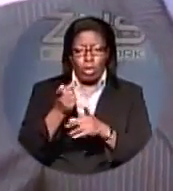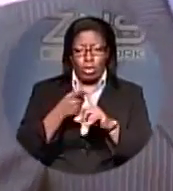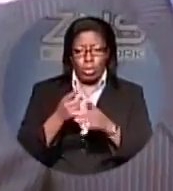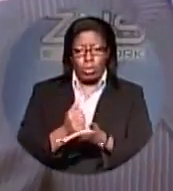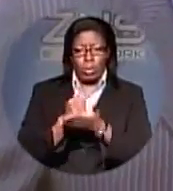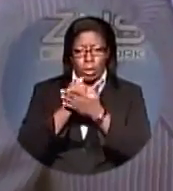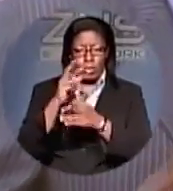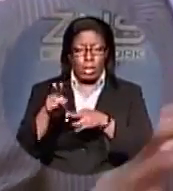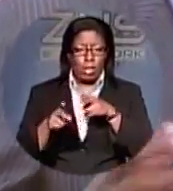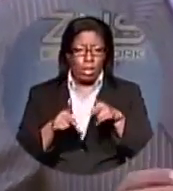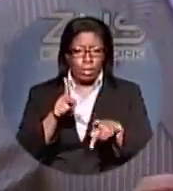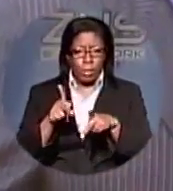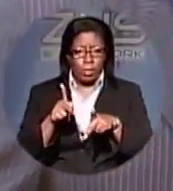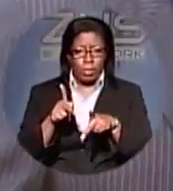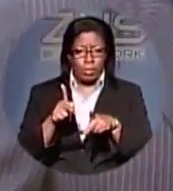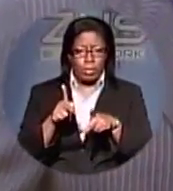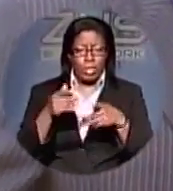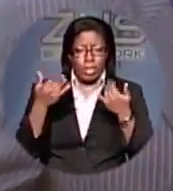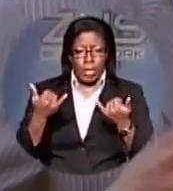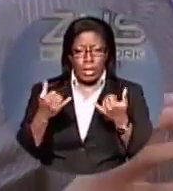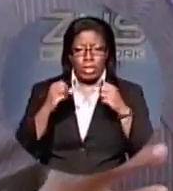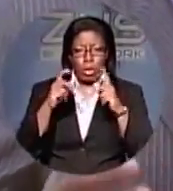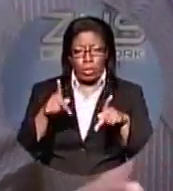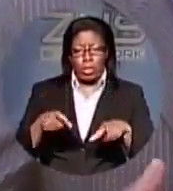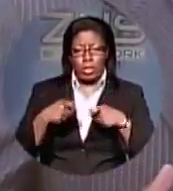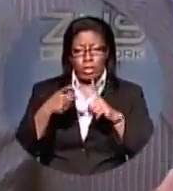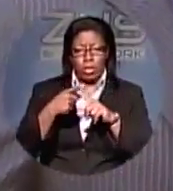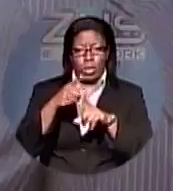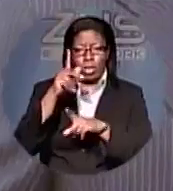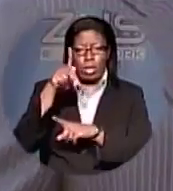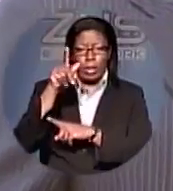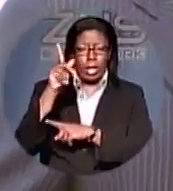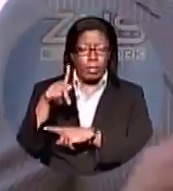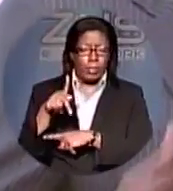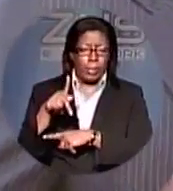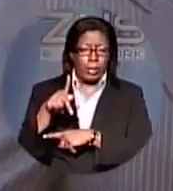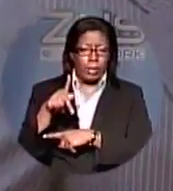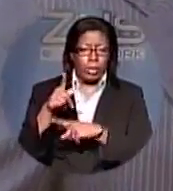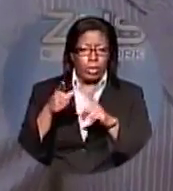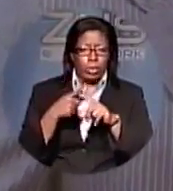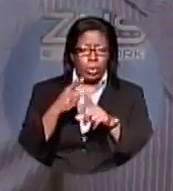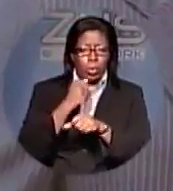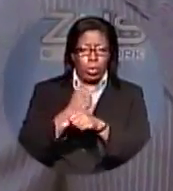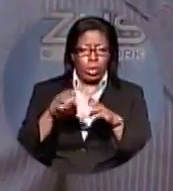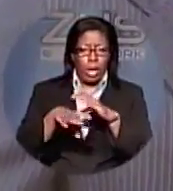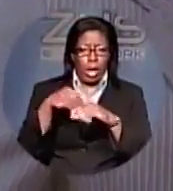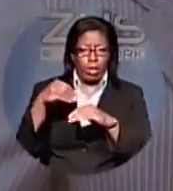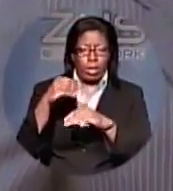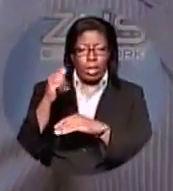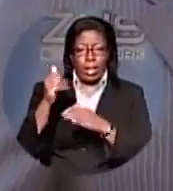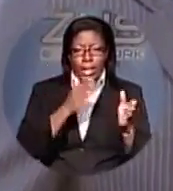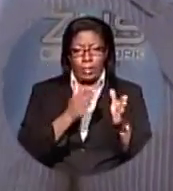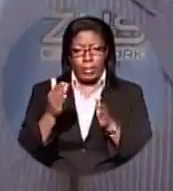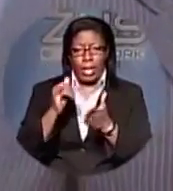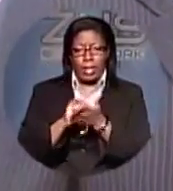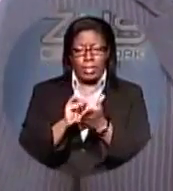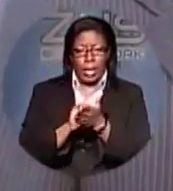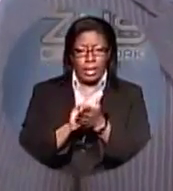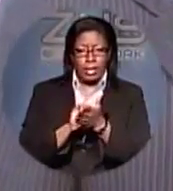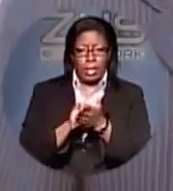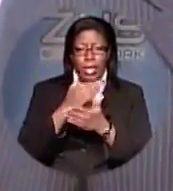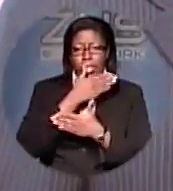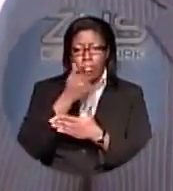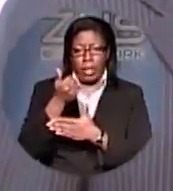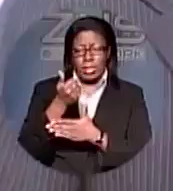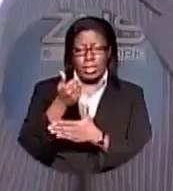opportunity is given for the PLP, along with all of the stakeholders, to work out a plan that is in the interest